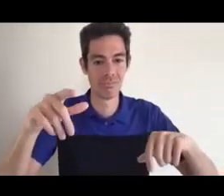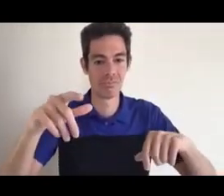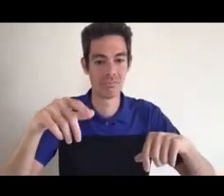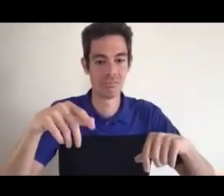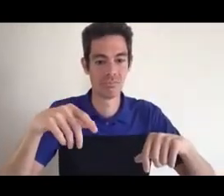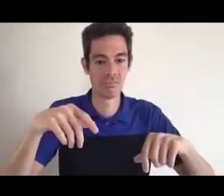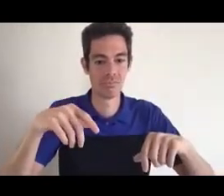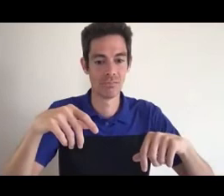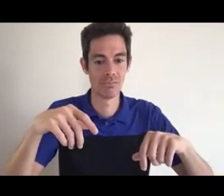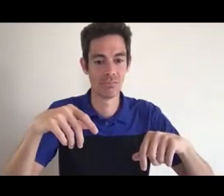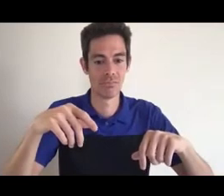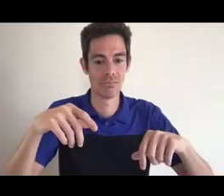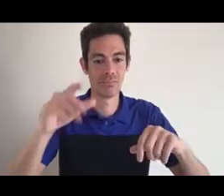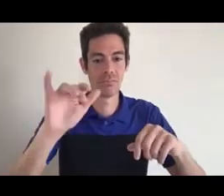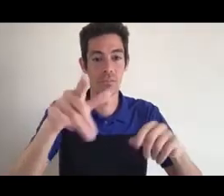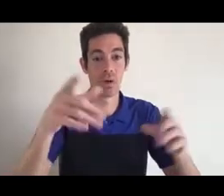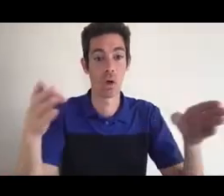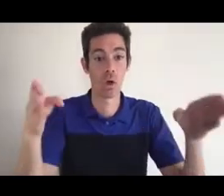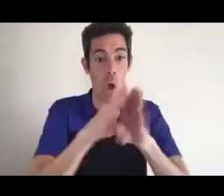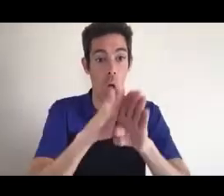like this,